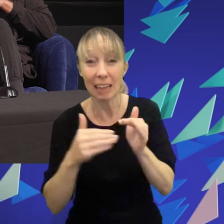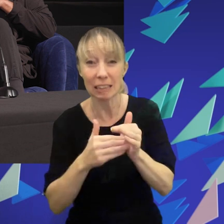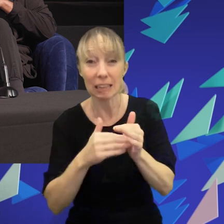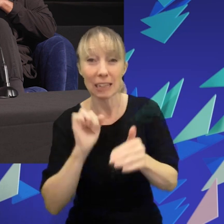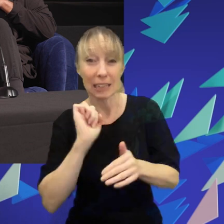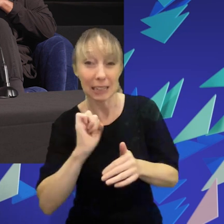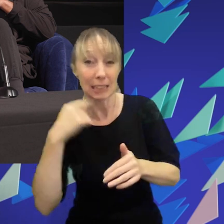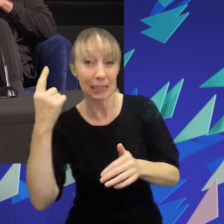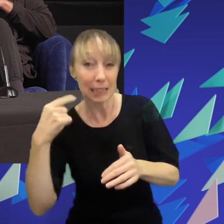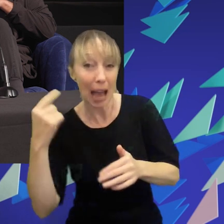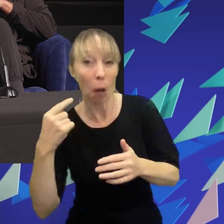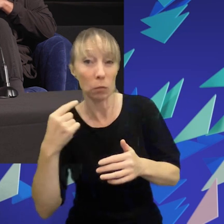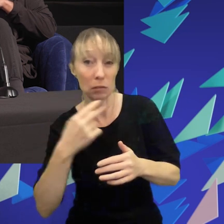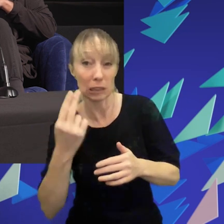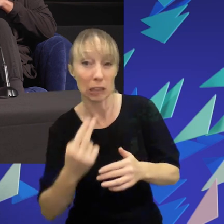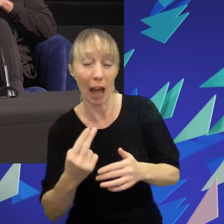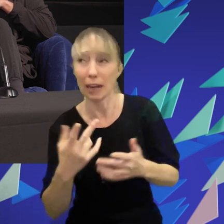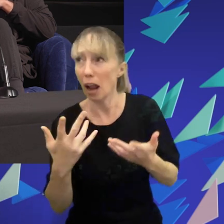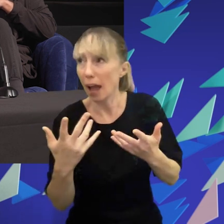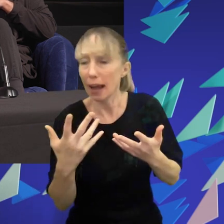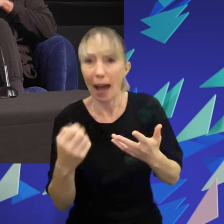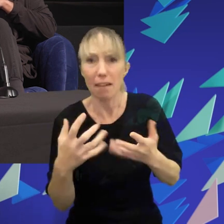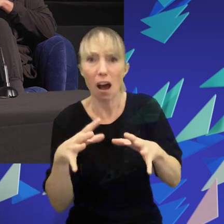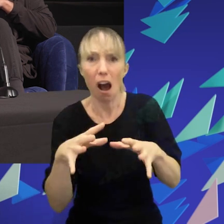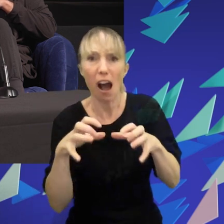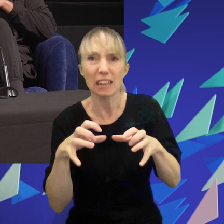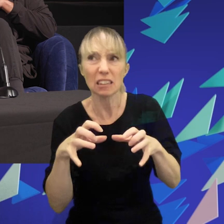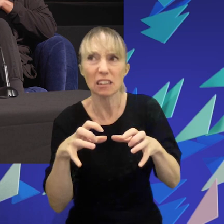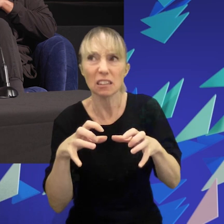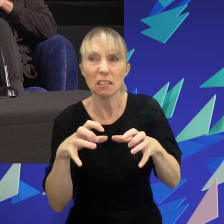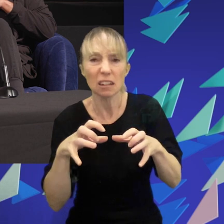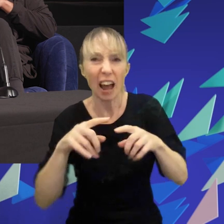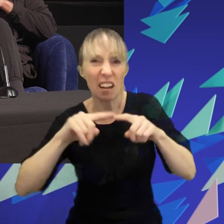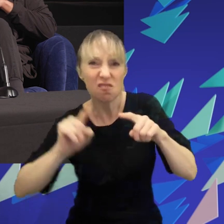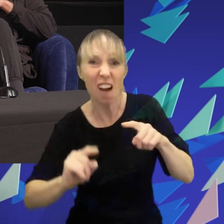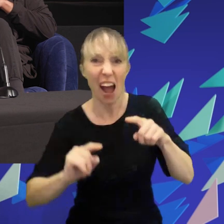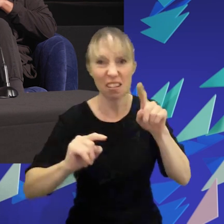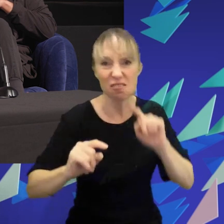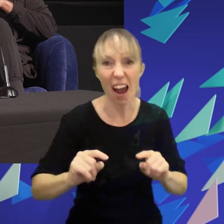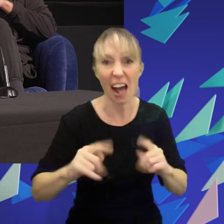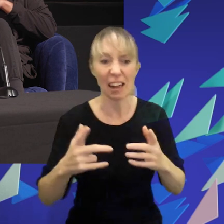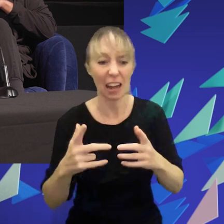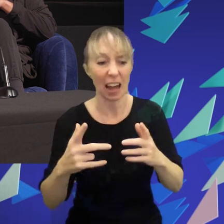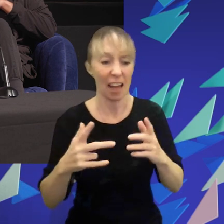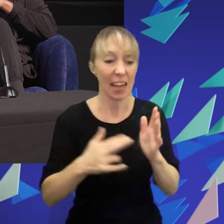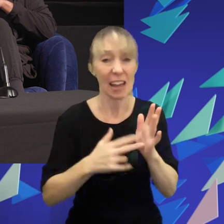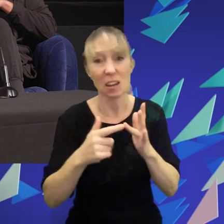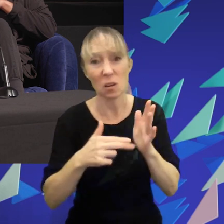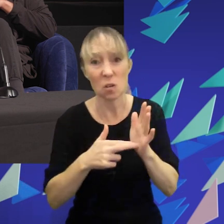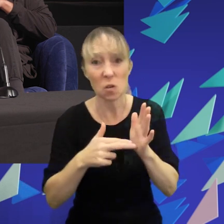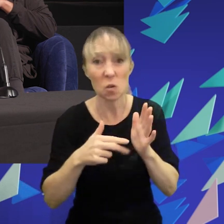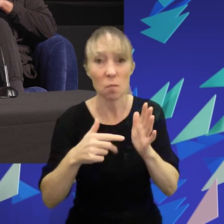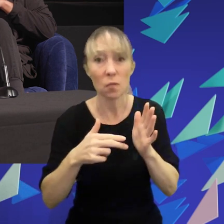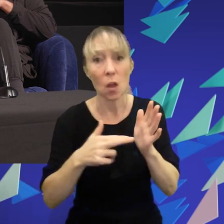of ice cracking. Mm-hmm. And then on top of that, we've got the collaboration of Alvin Otto, Bryce Dessner, and